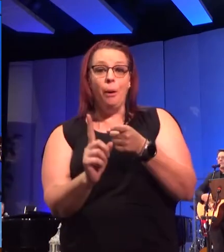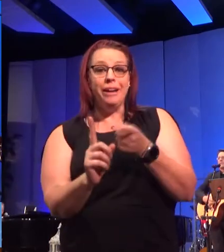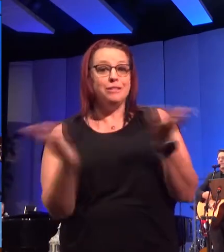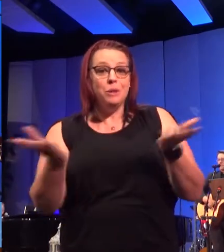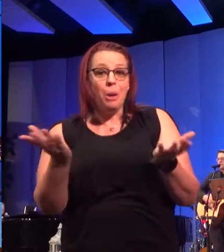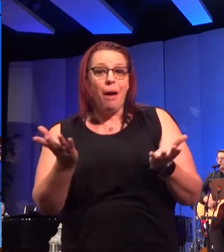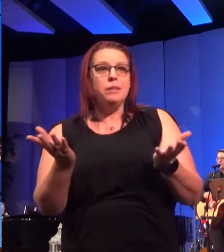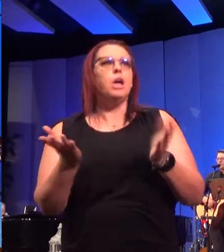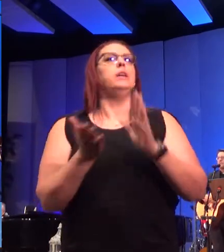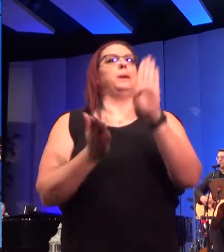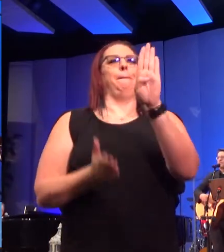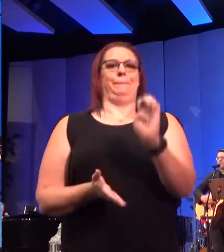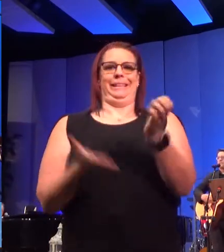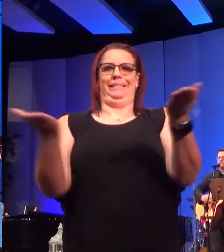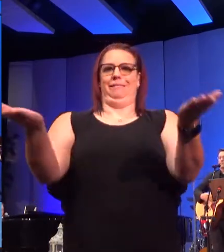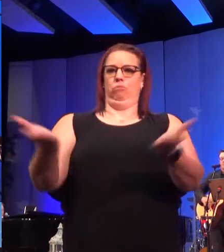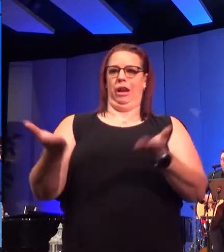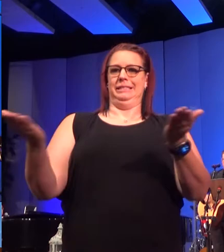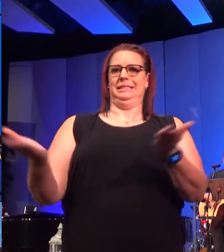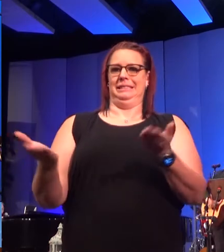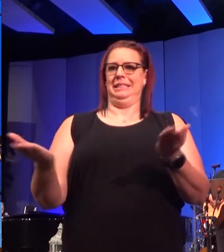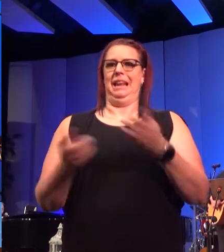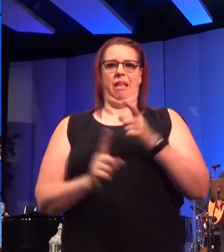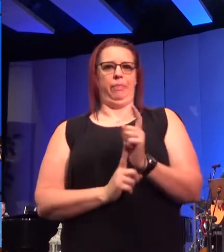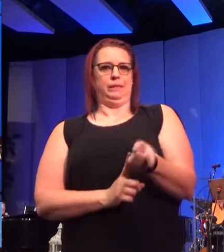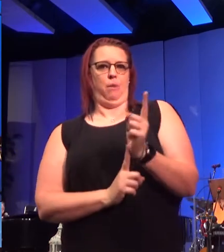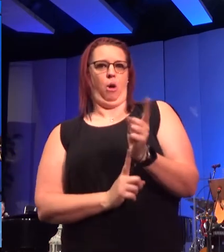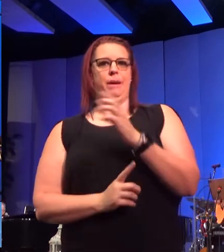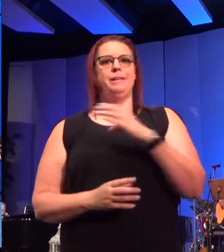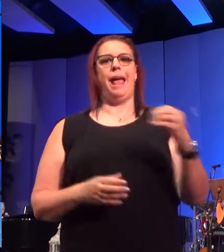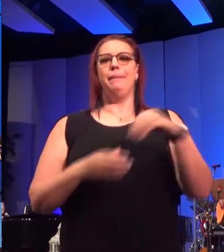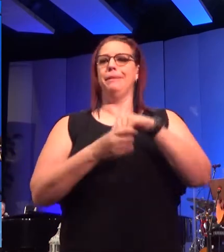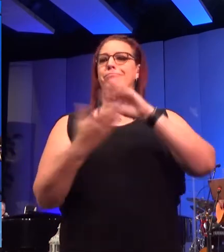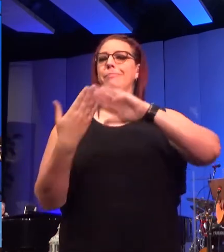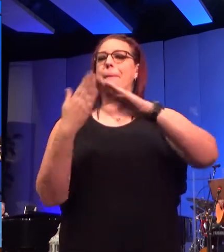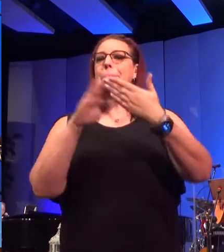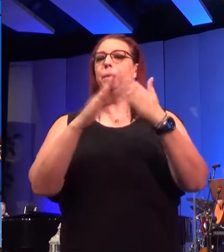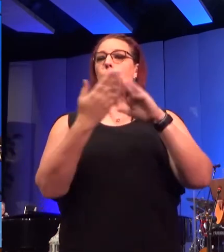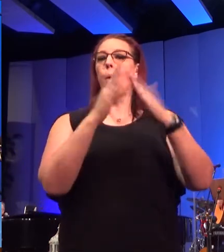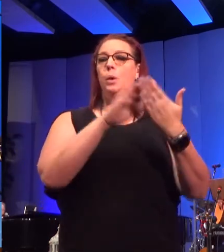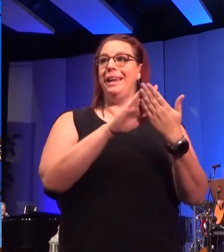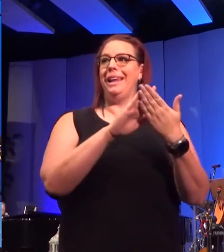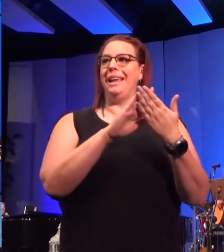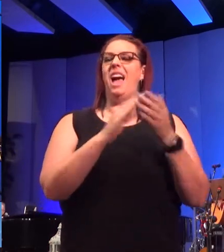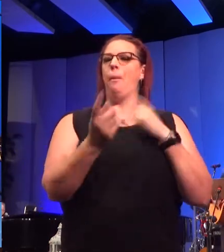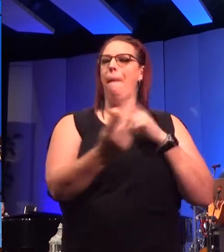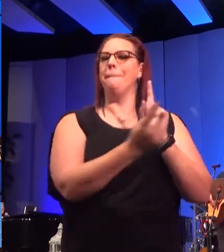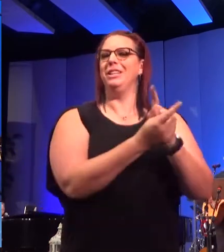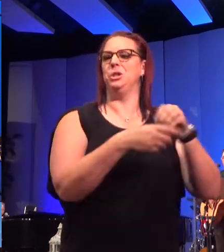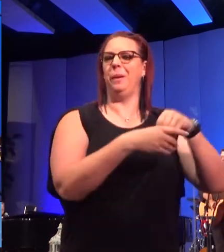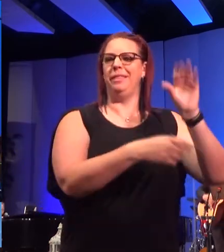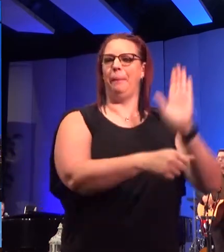become present in this moment and be in community. I'll meet you in the music.